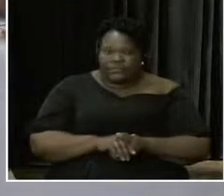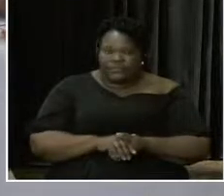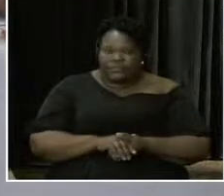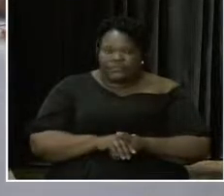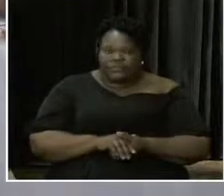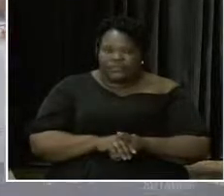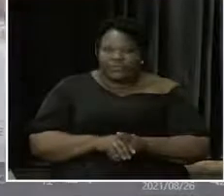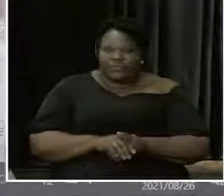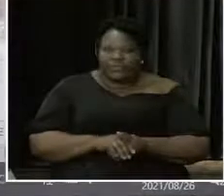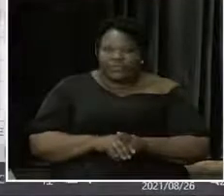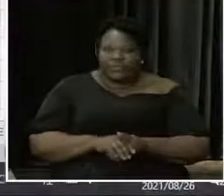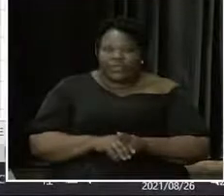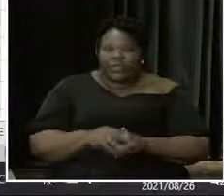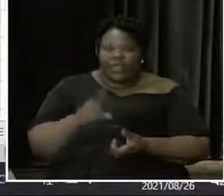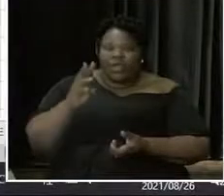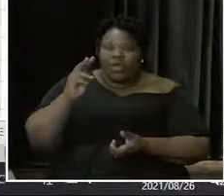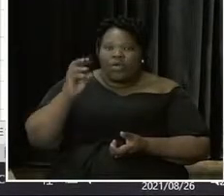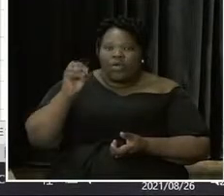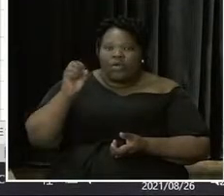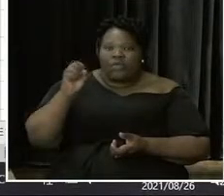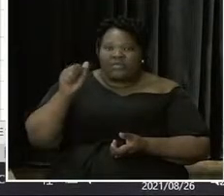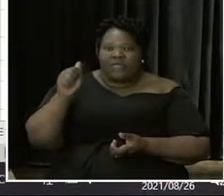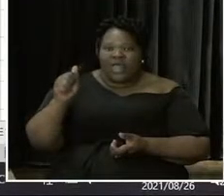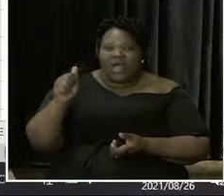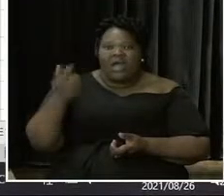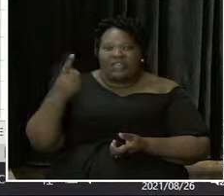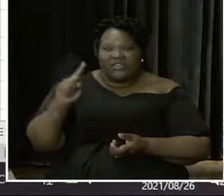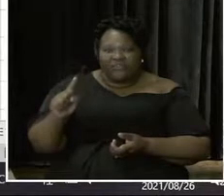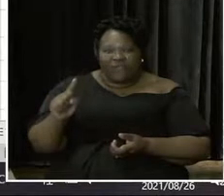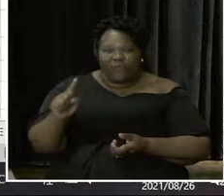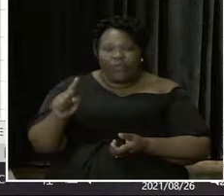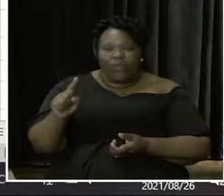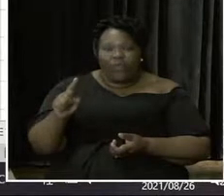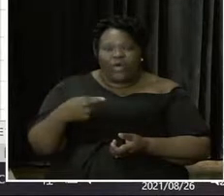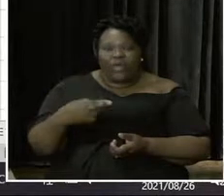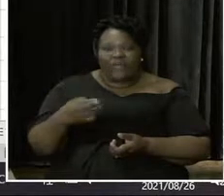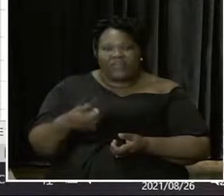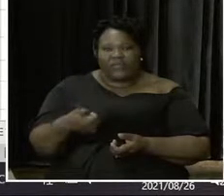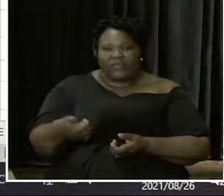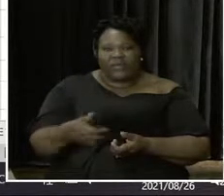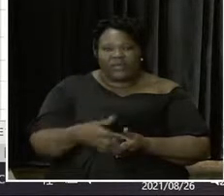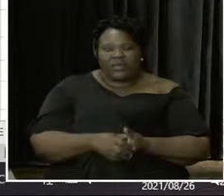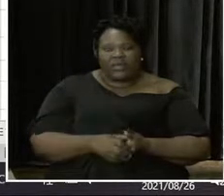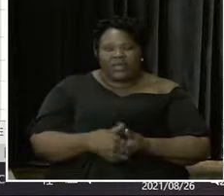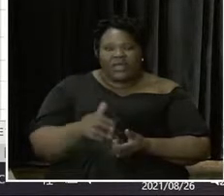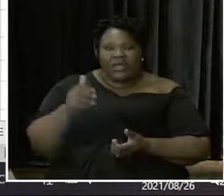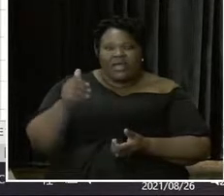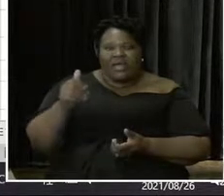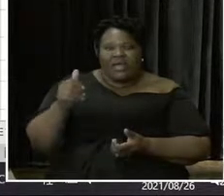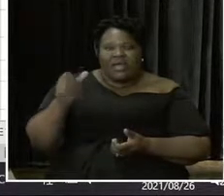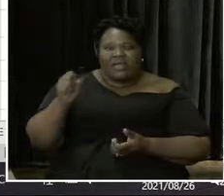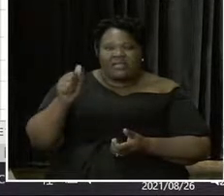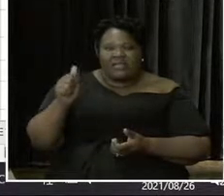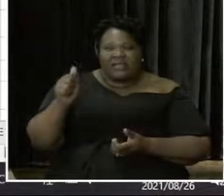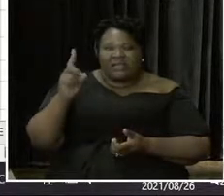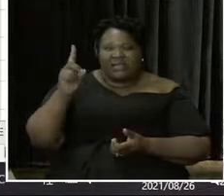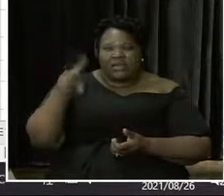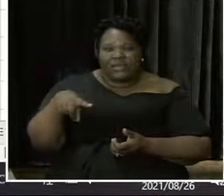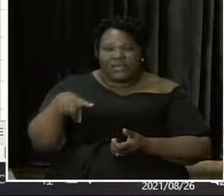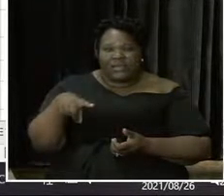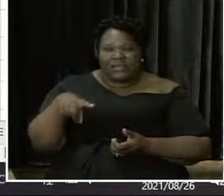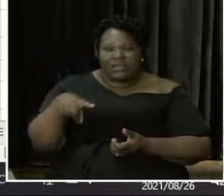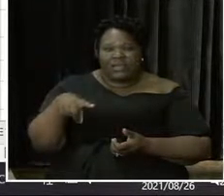Musa is for. Musa is for. ACDP is for.